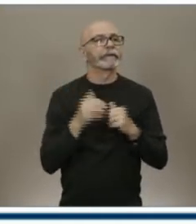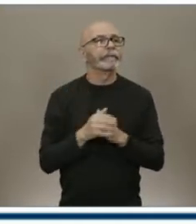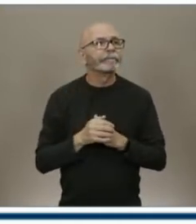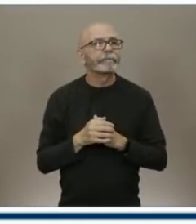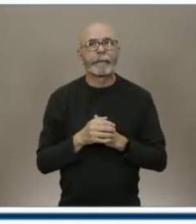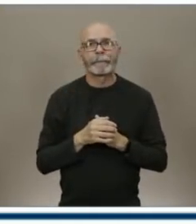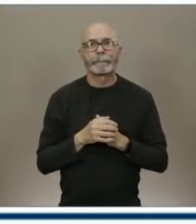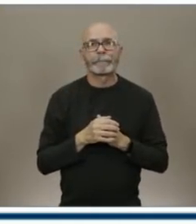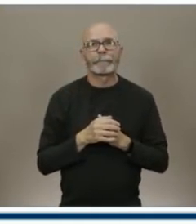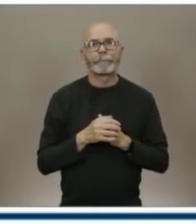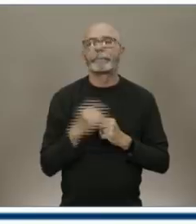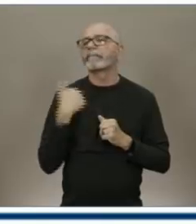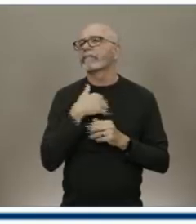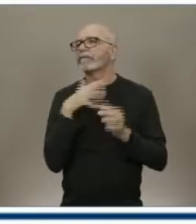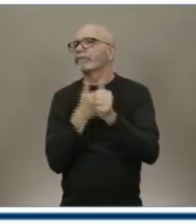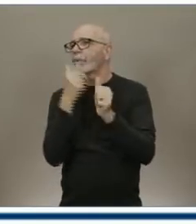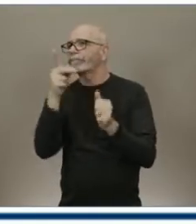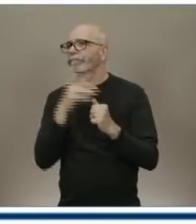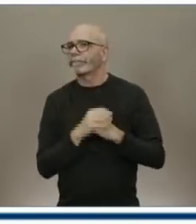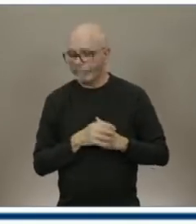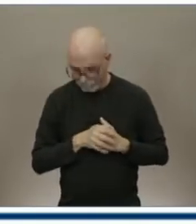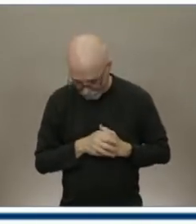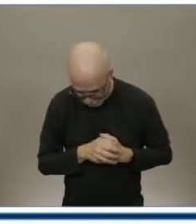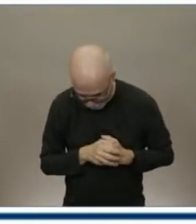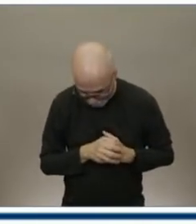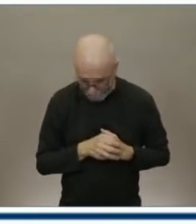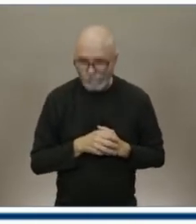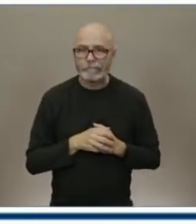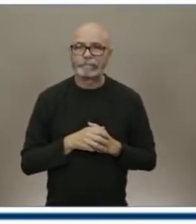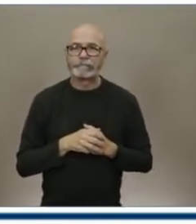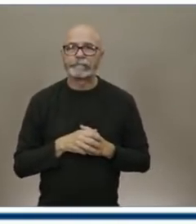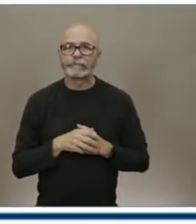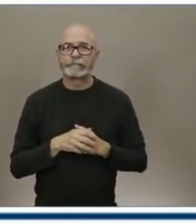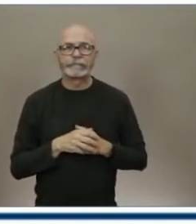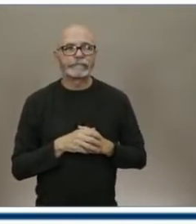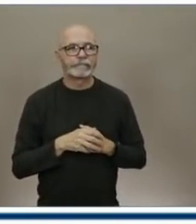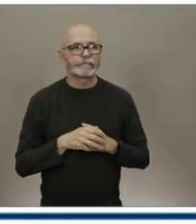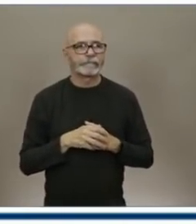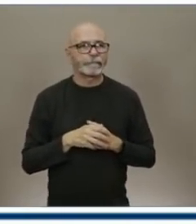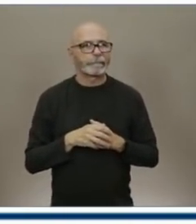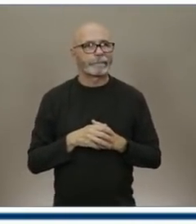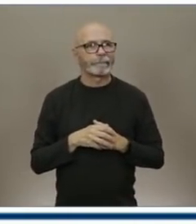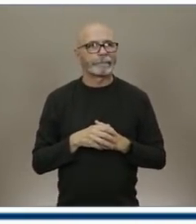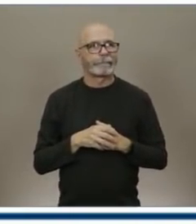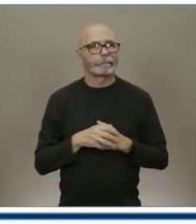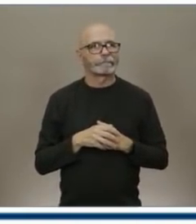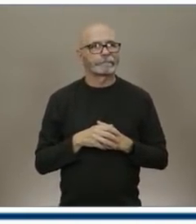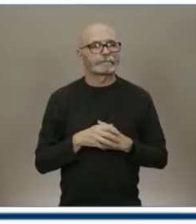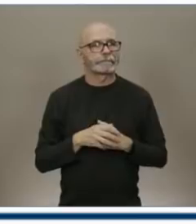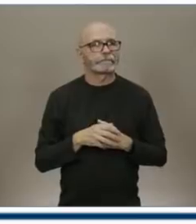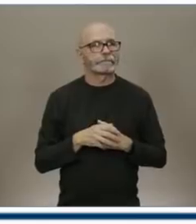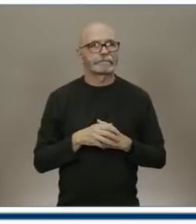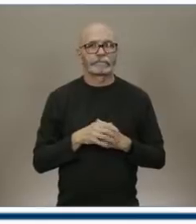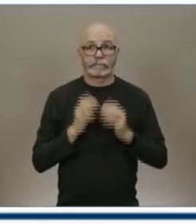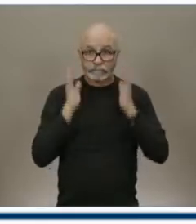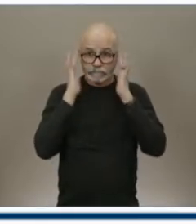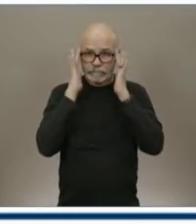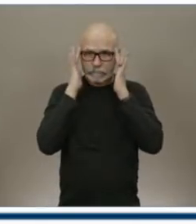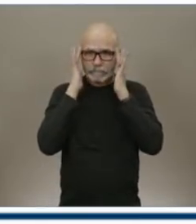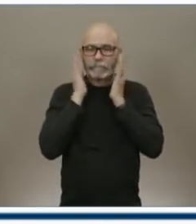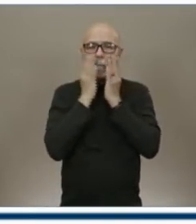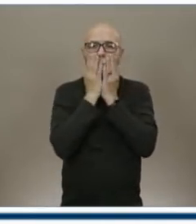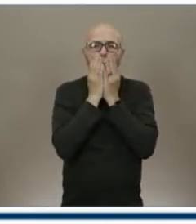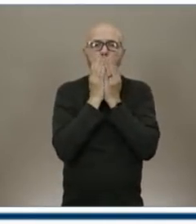Dr. Strang or the Premier. There are mounting concerns from bus and ferry operators about the number of people